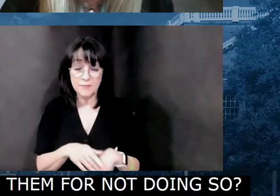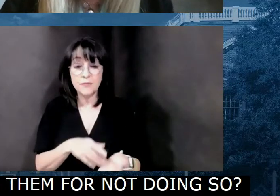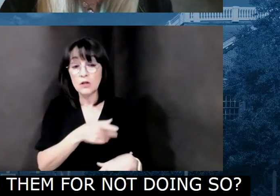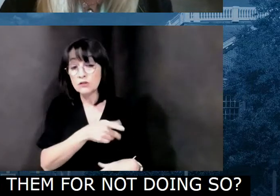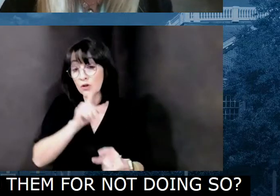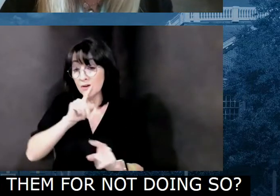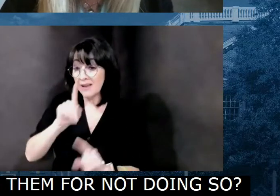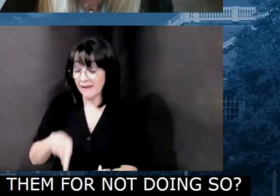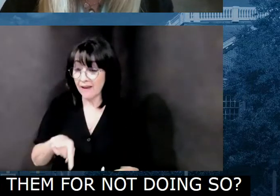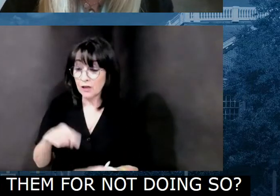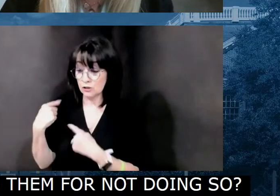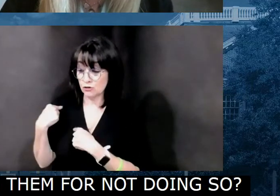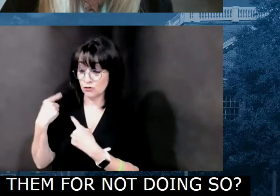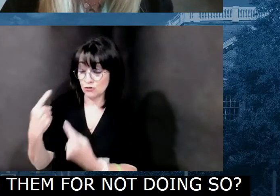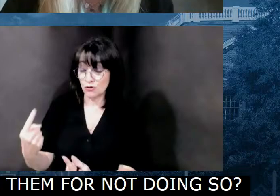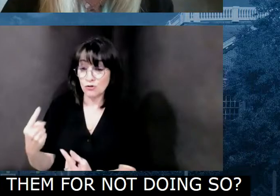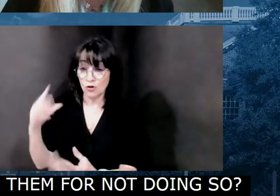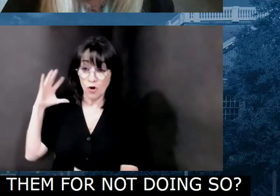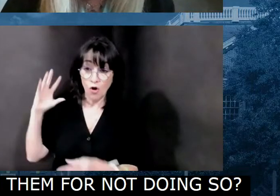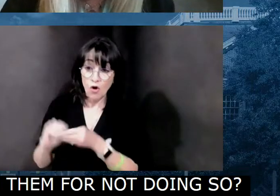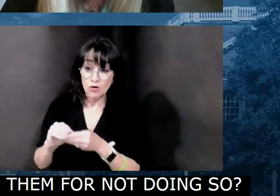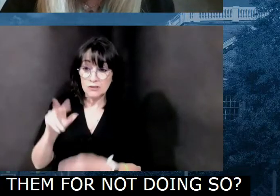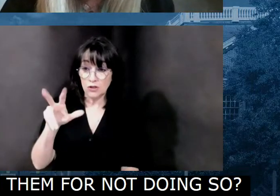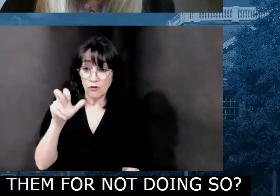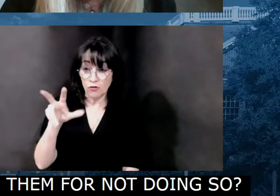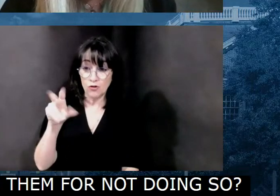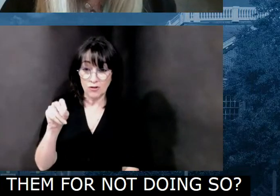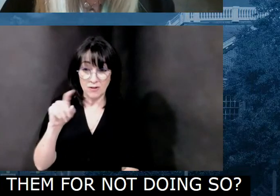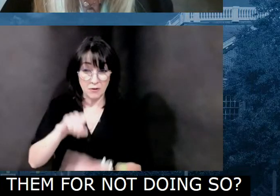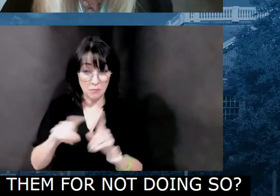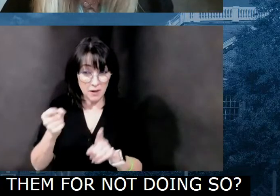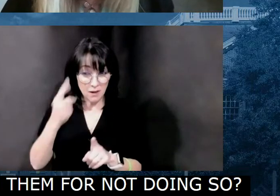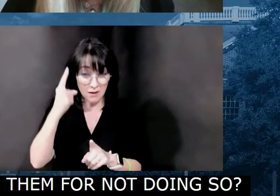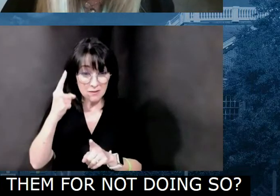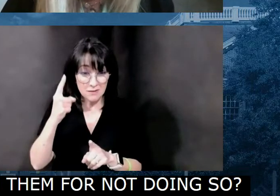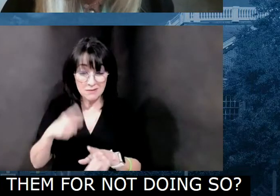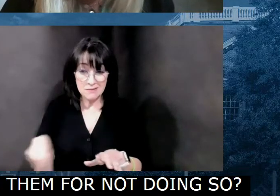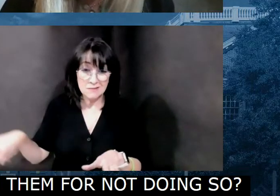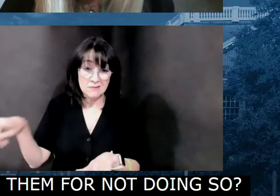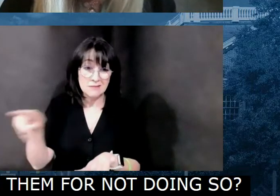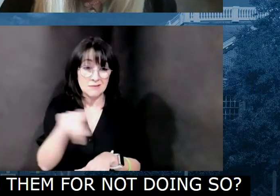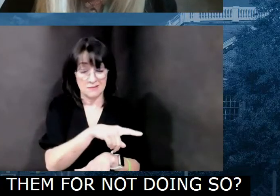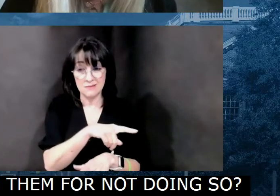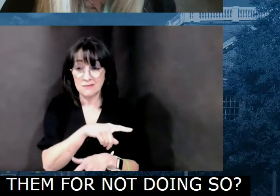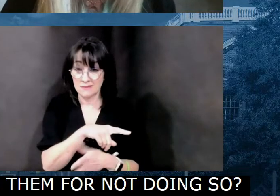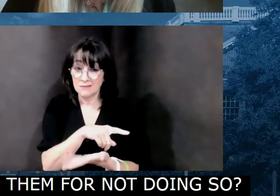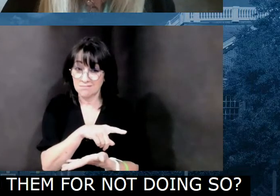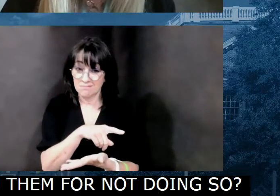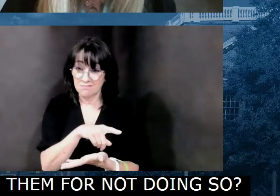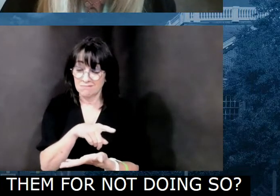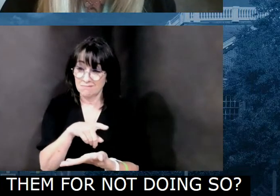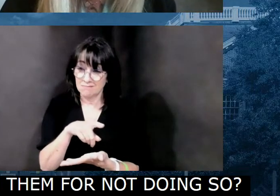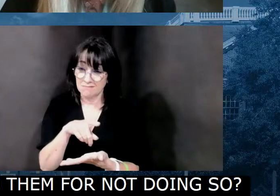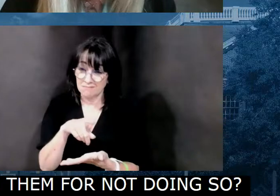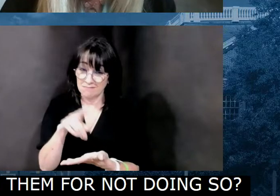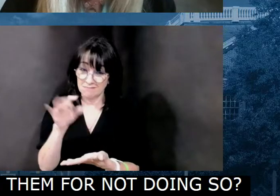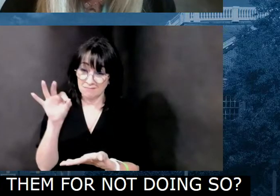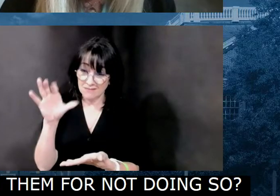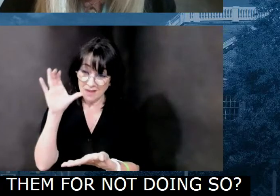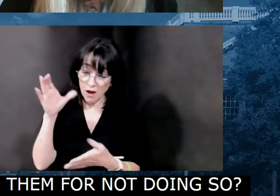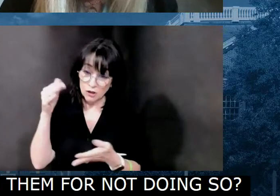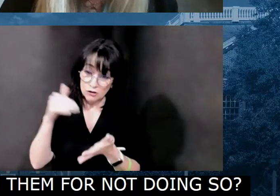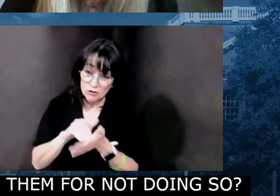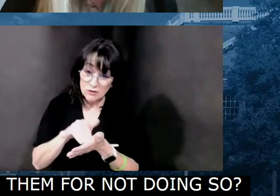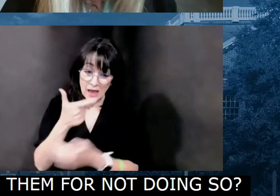hundreds of thousands of people in Delaware who've been vaccinated, that's extremely rare. Very effective